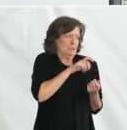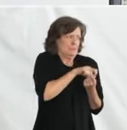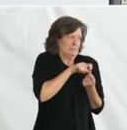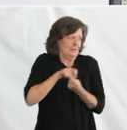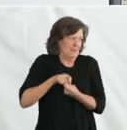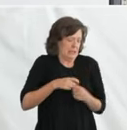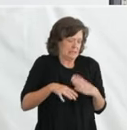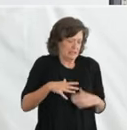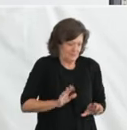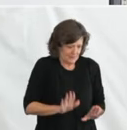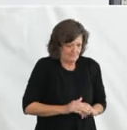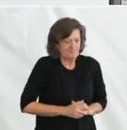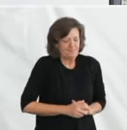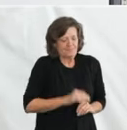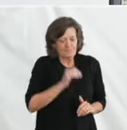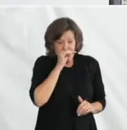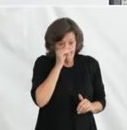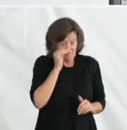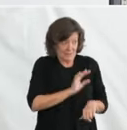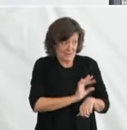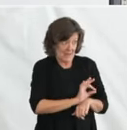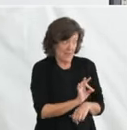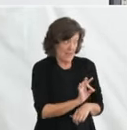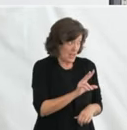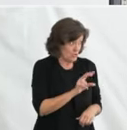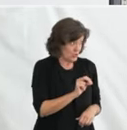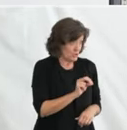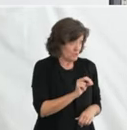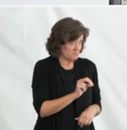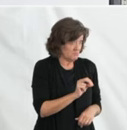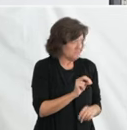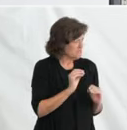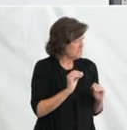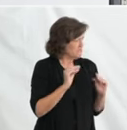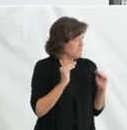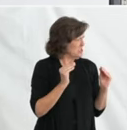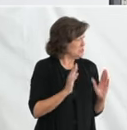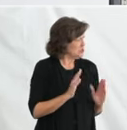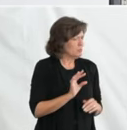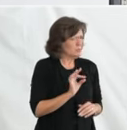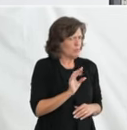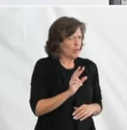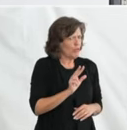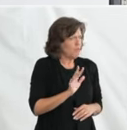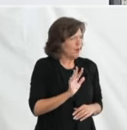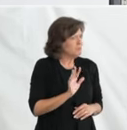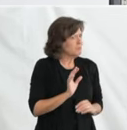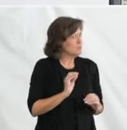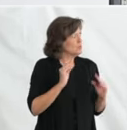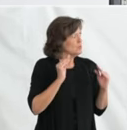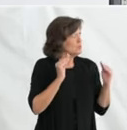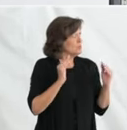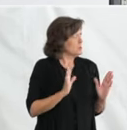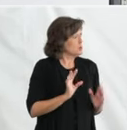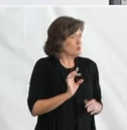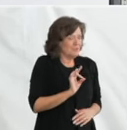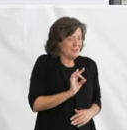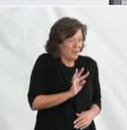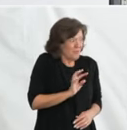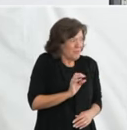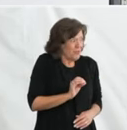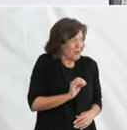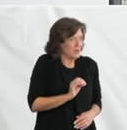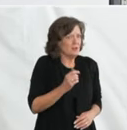The bell rings. No Mrs. Baird. 8:35. No Mrs. Baird. 8:40. We were distraught. This was the